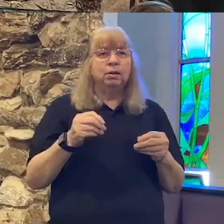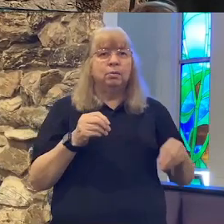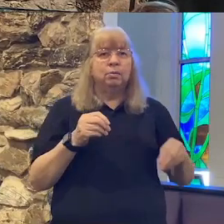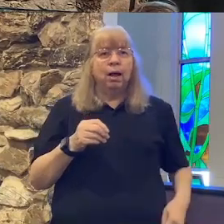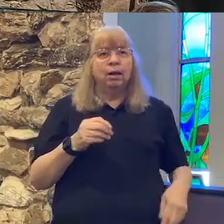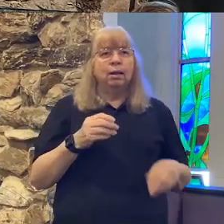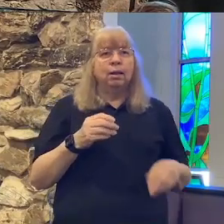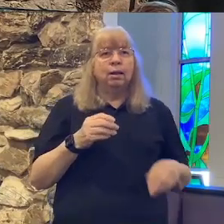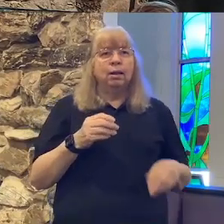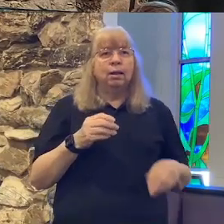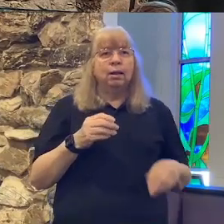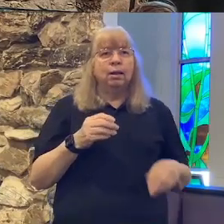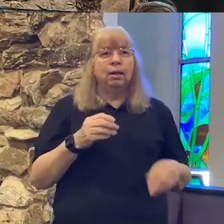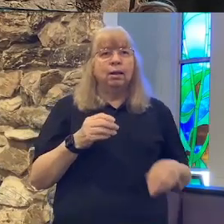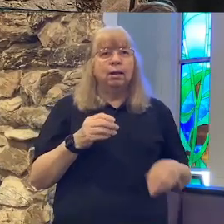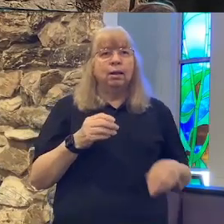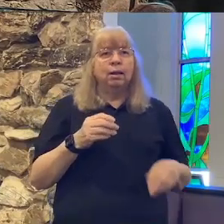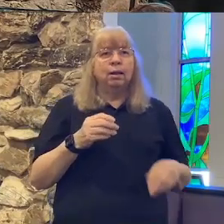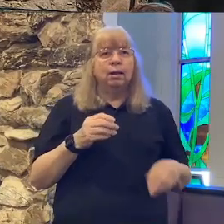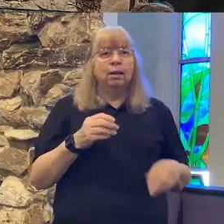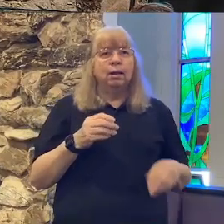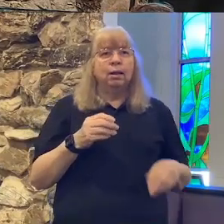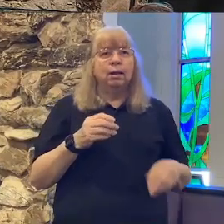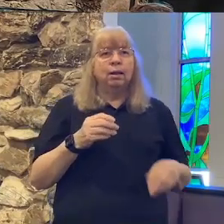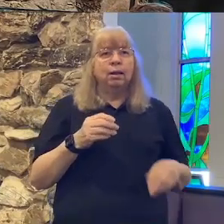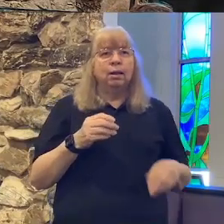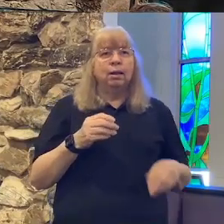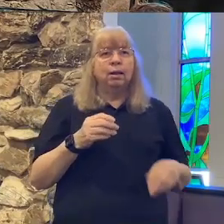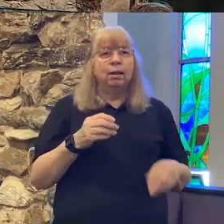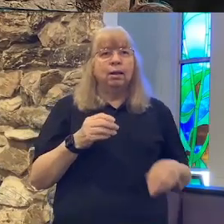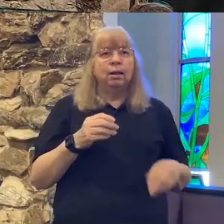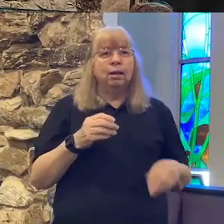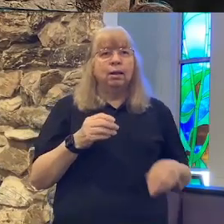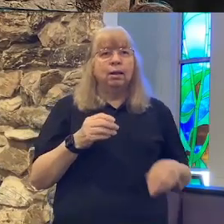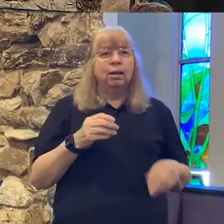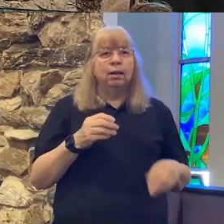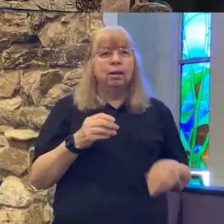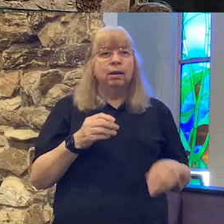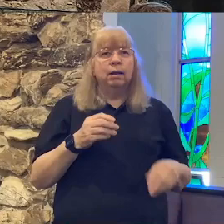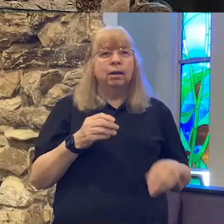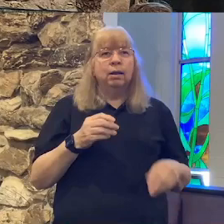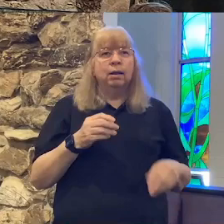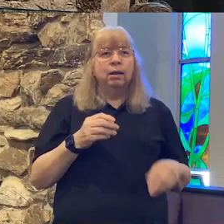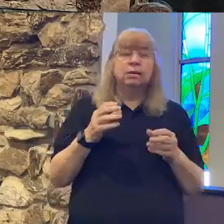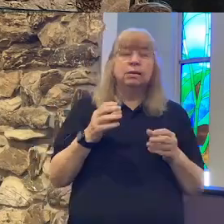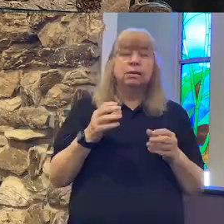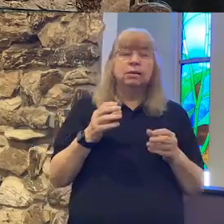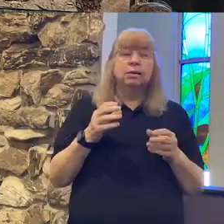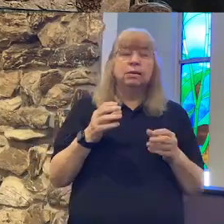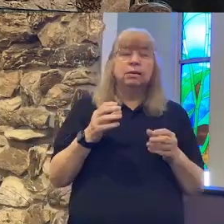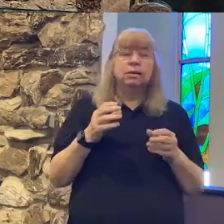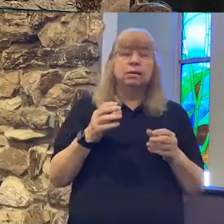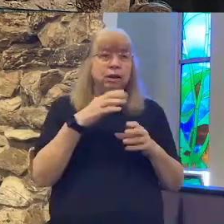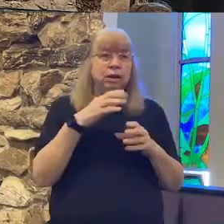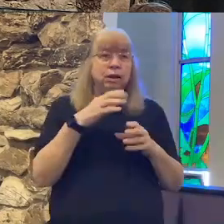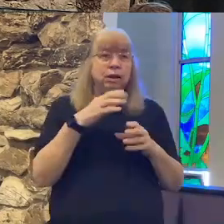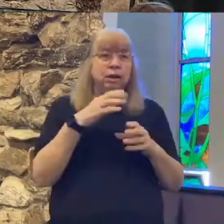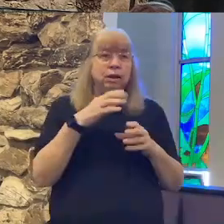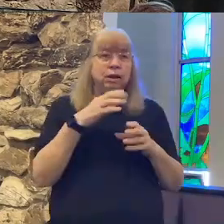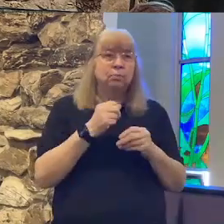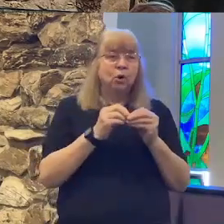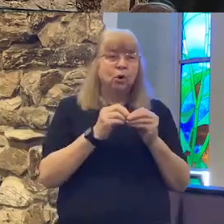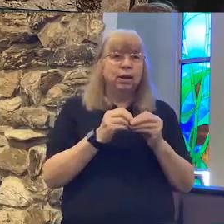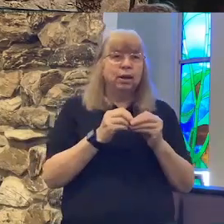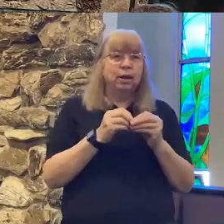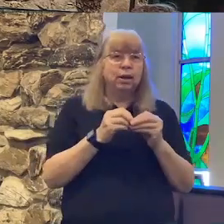it. Put it in your car. It's a temporary one. I'm hoping we can get something that's a little more permanent that you can carry.